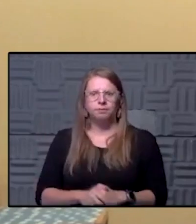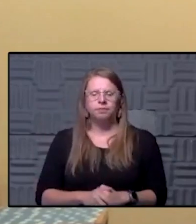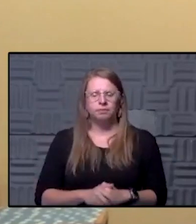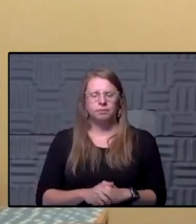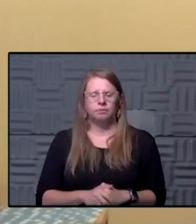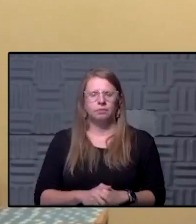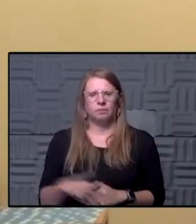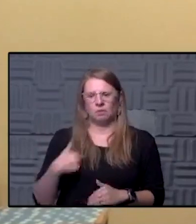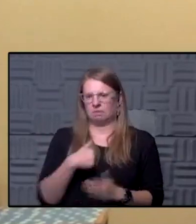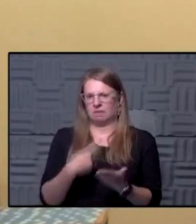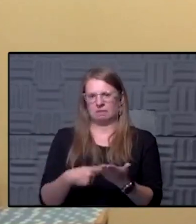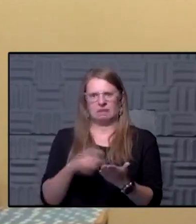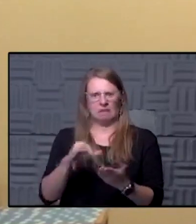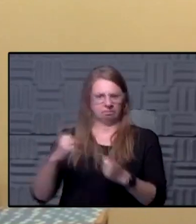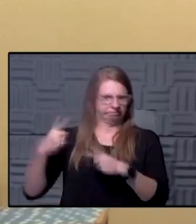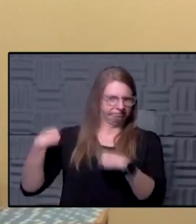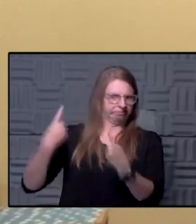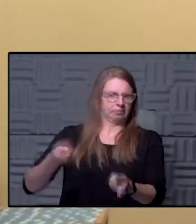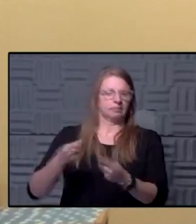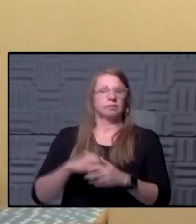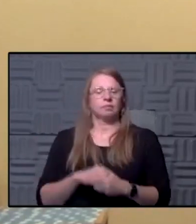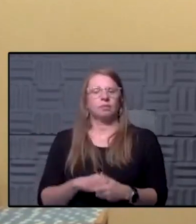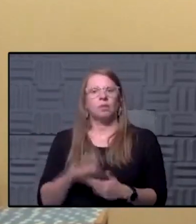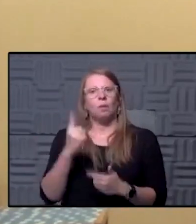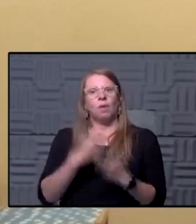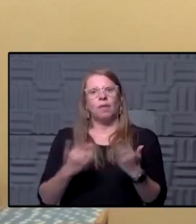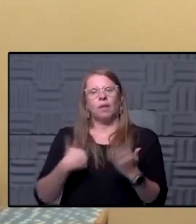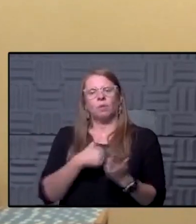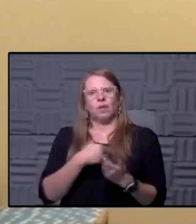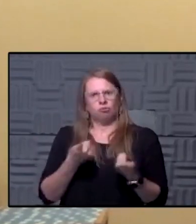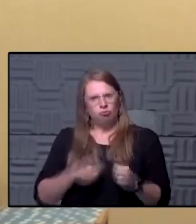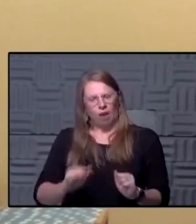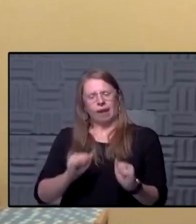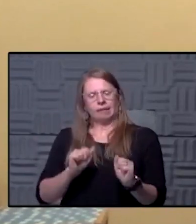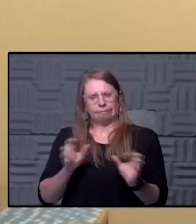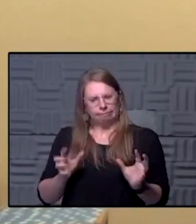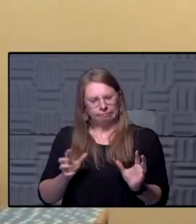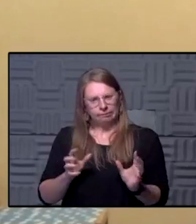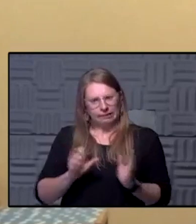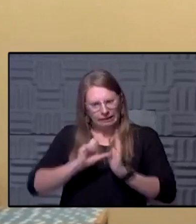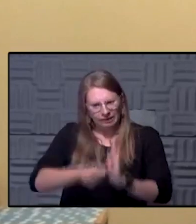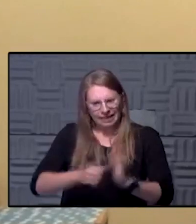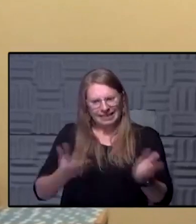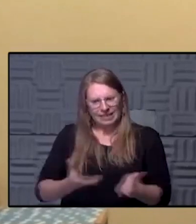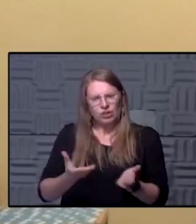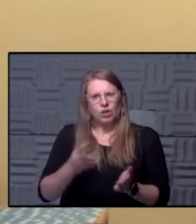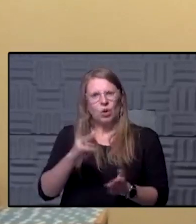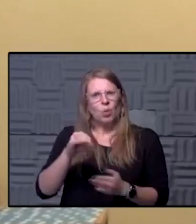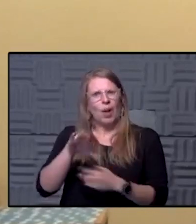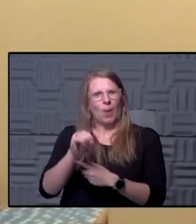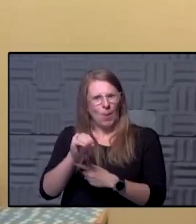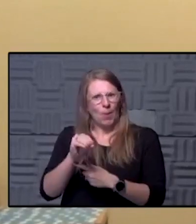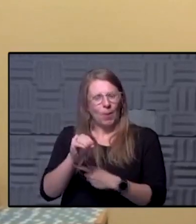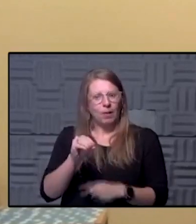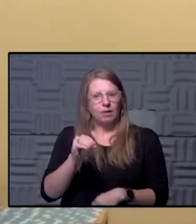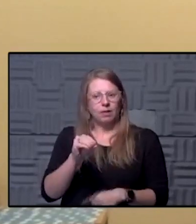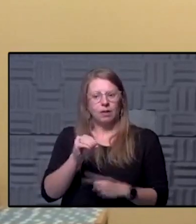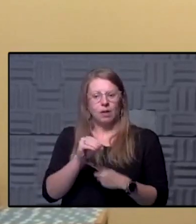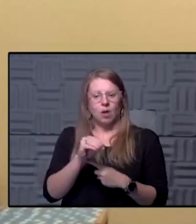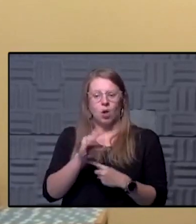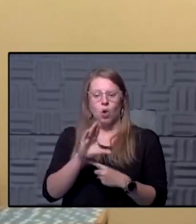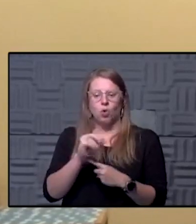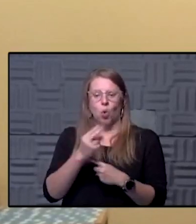long time. One of the things that we're really trying to drive home in Wyandotte County is this idea of